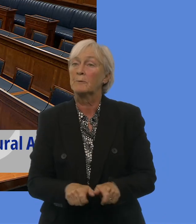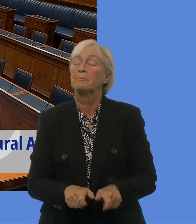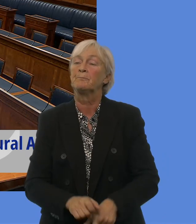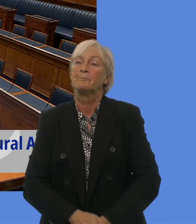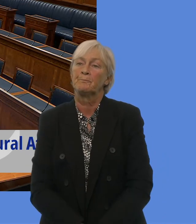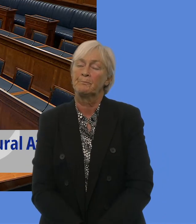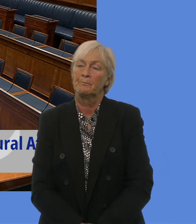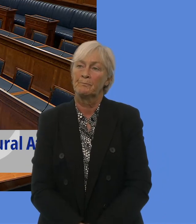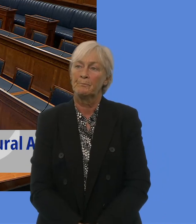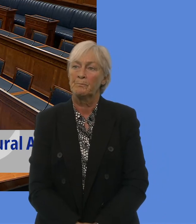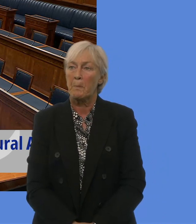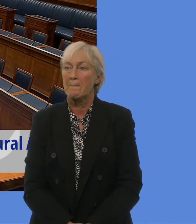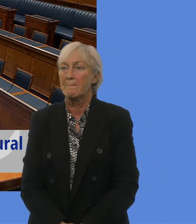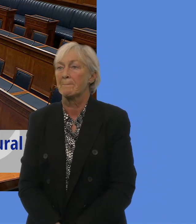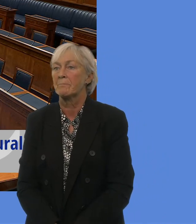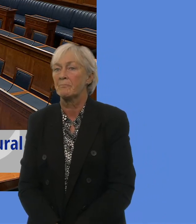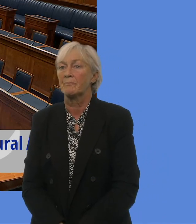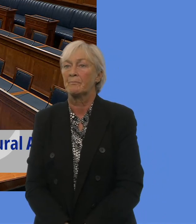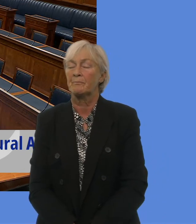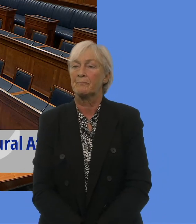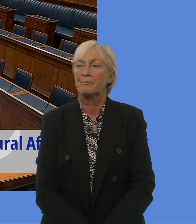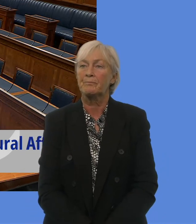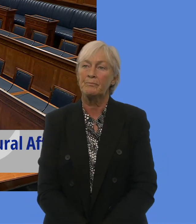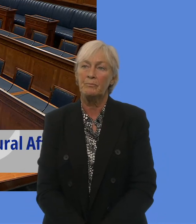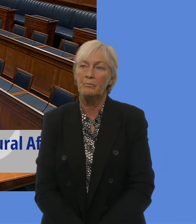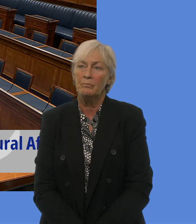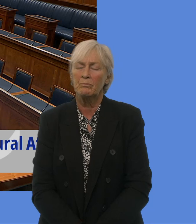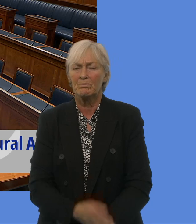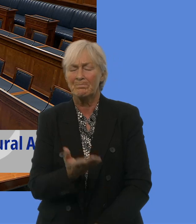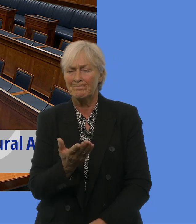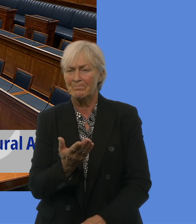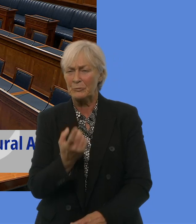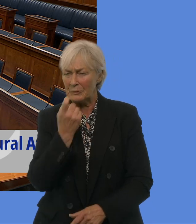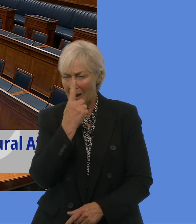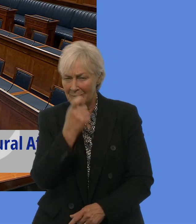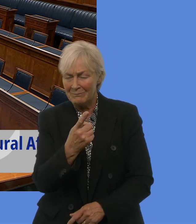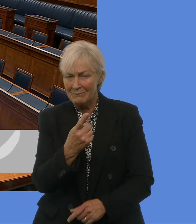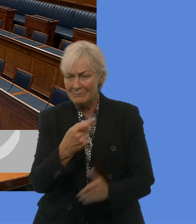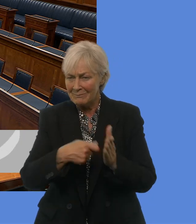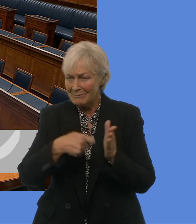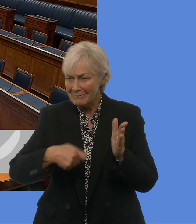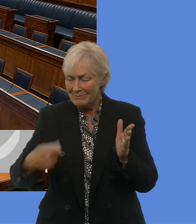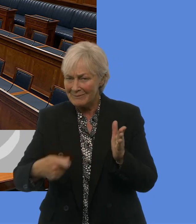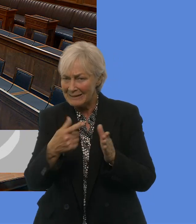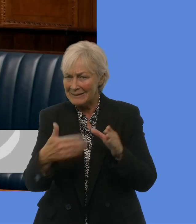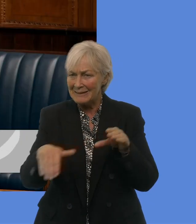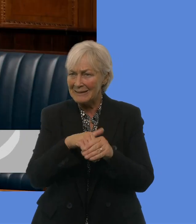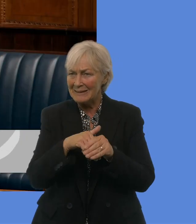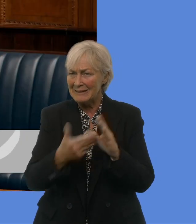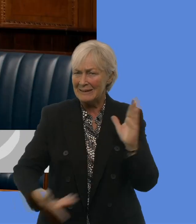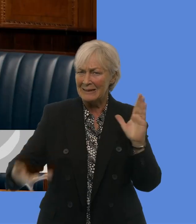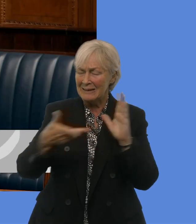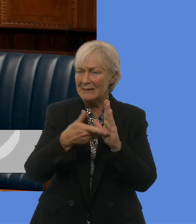Mahoney. Thank you, Mr. Speaker, and thank you, Minister. I'm just wondering if you can elaborate slightly on how the school milk subsidy scheme helps to deliver